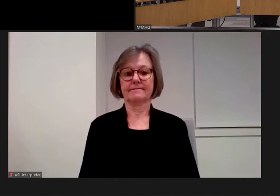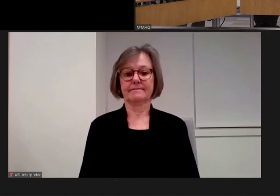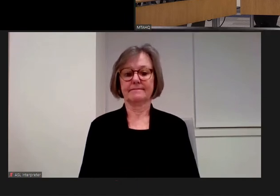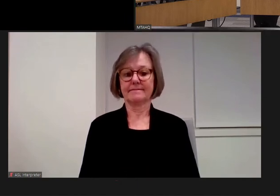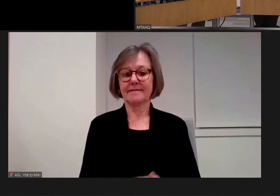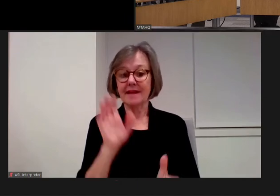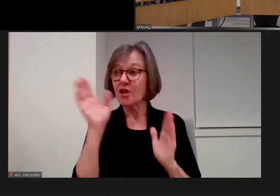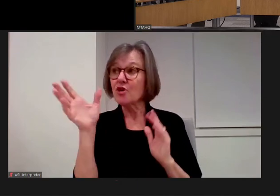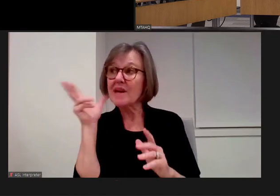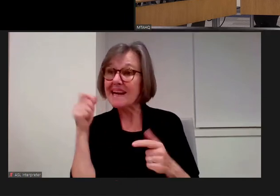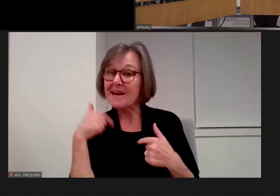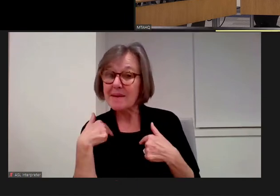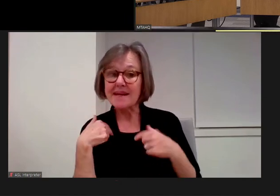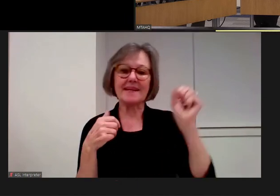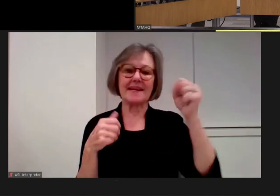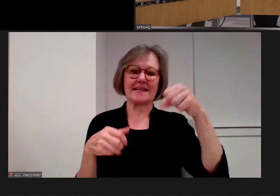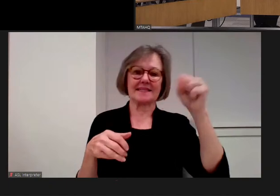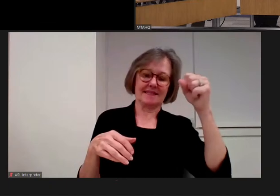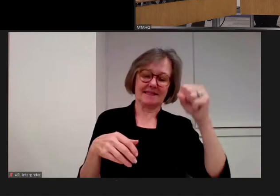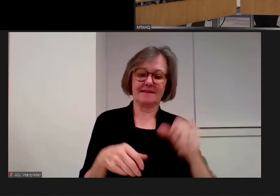All right, are you hearing me? Yes.